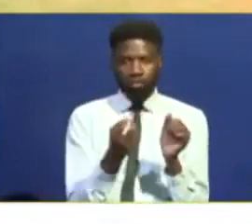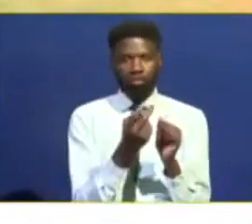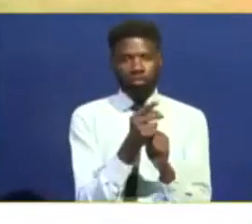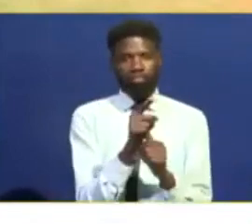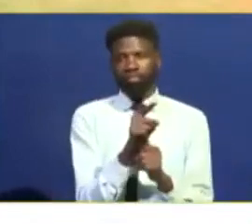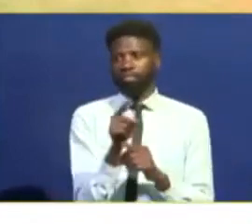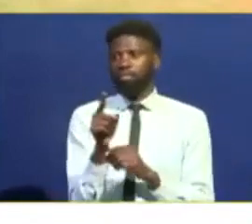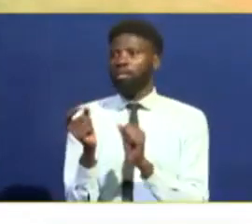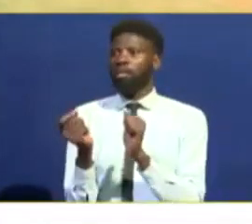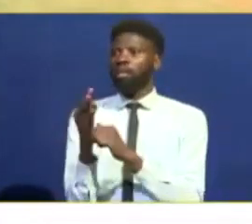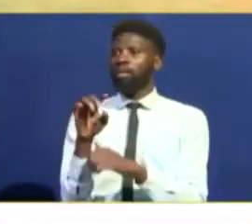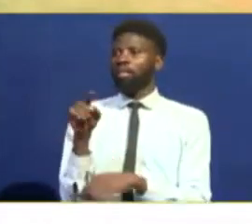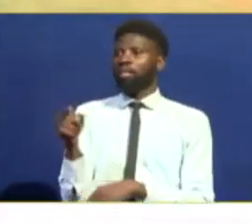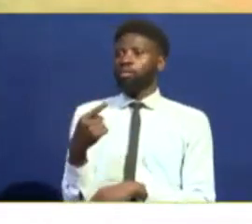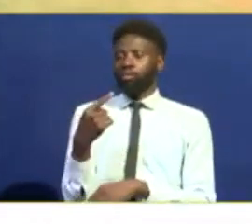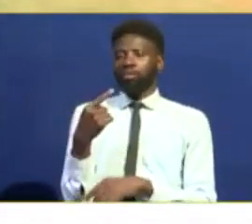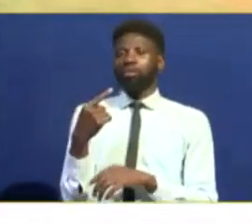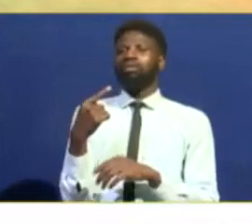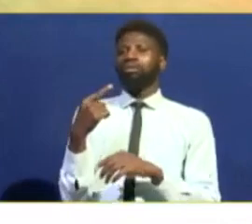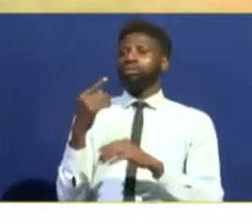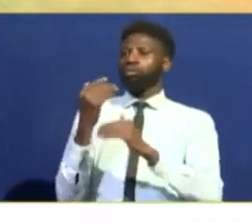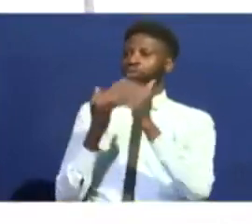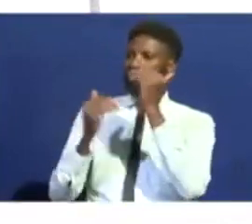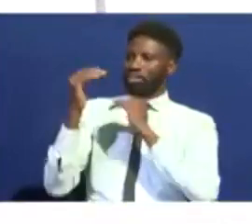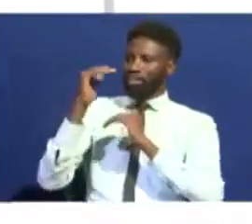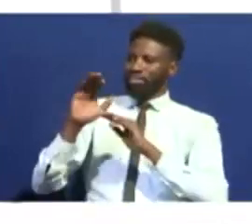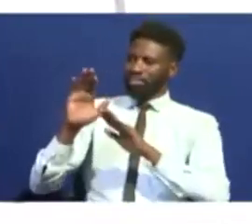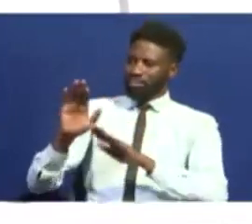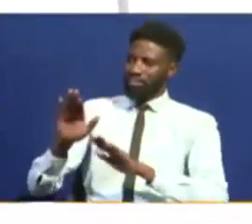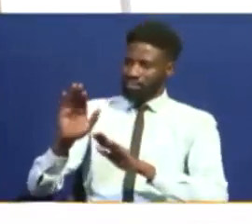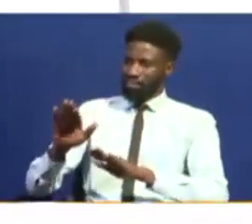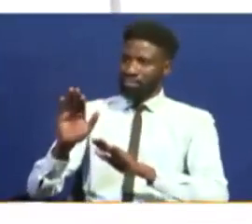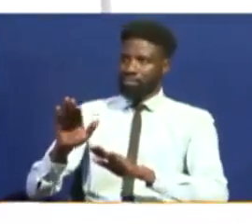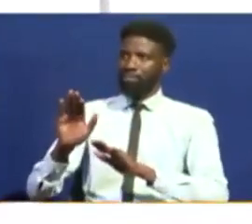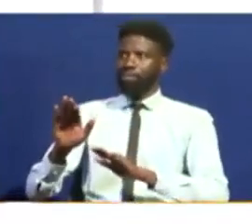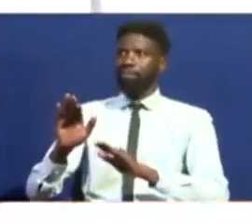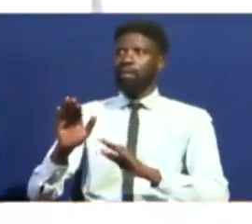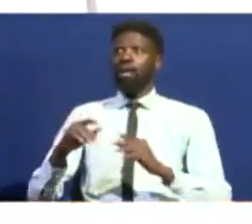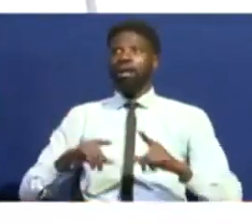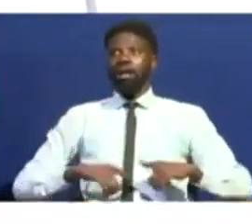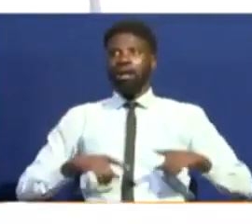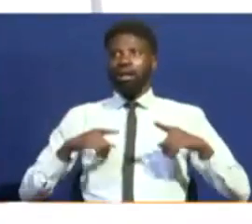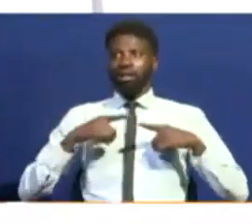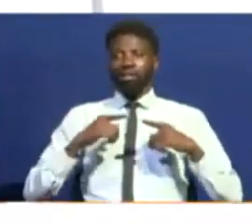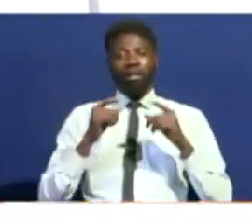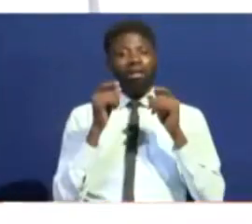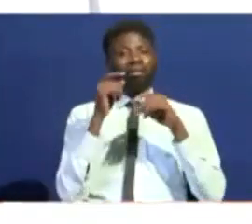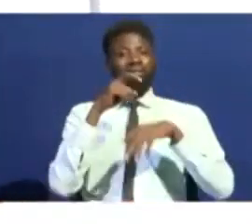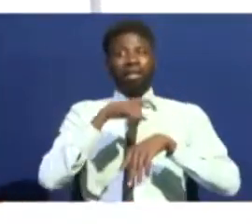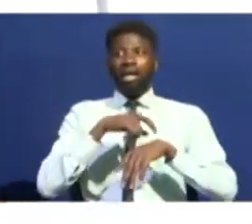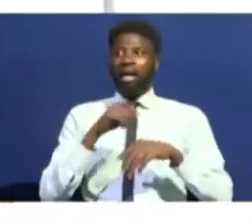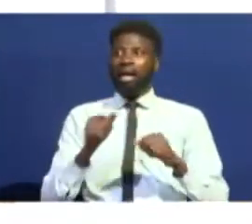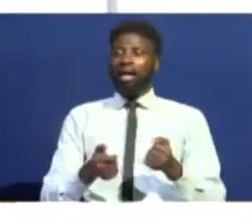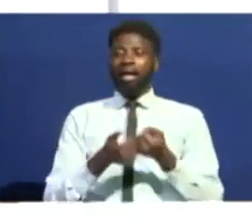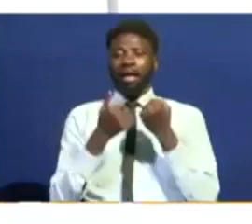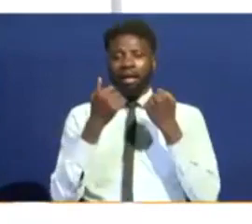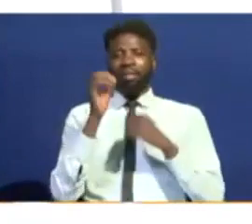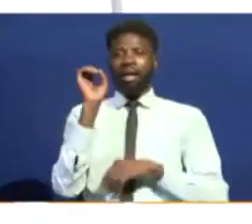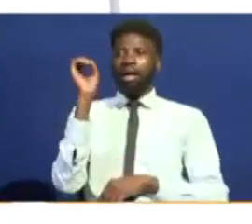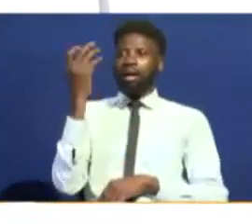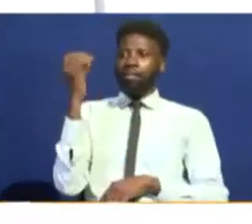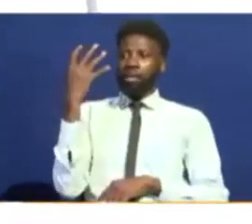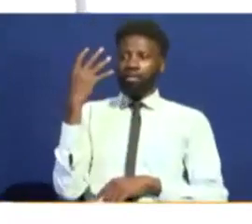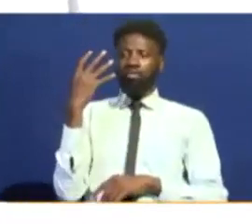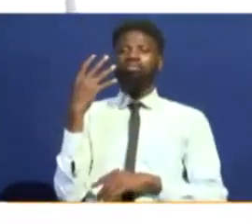13,000 who reside in the university every day. And when we got this ambulance from our partners from